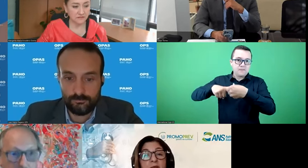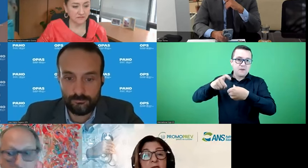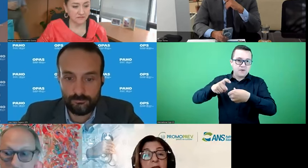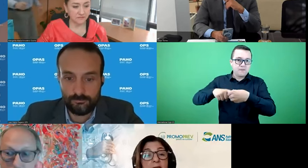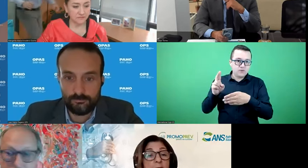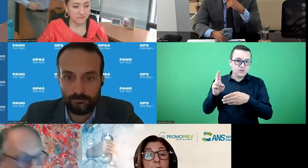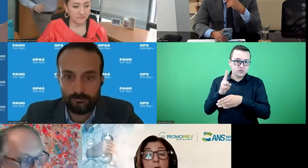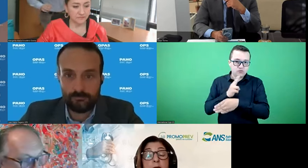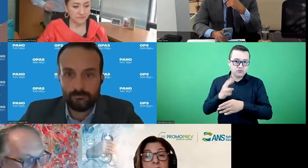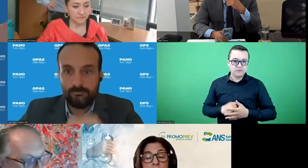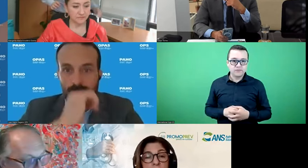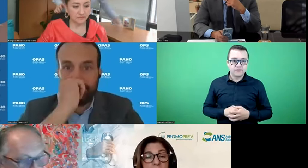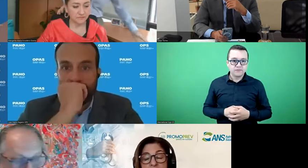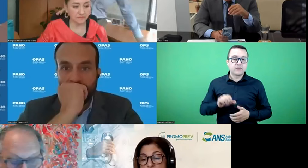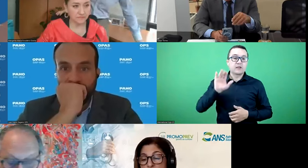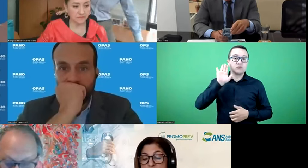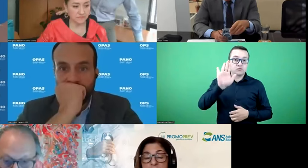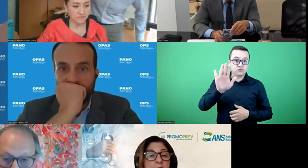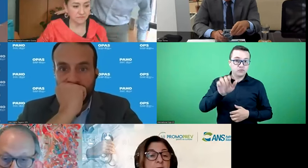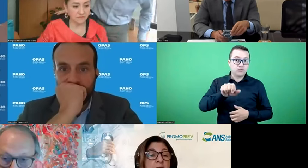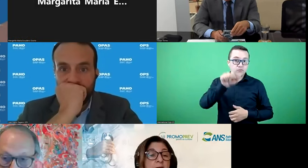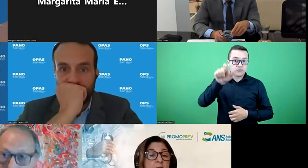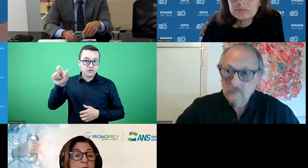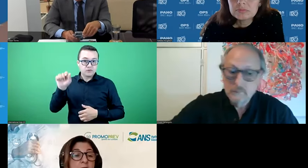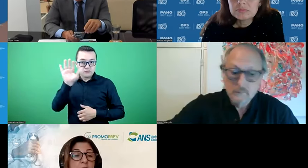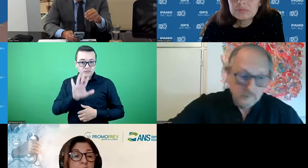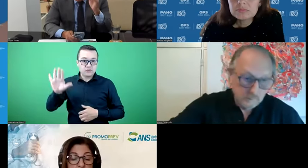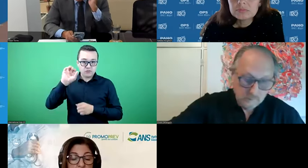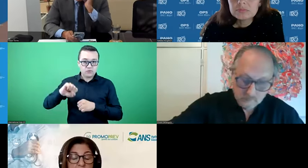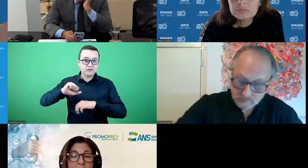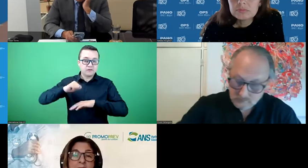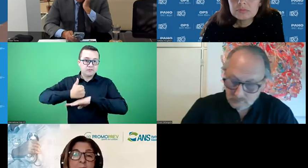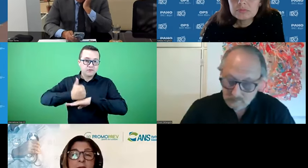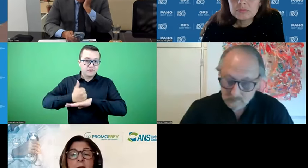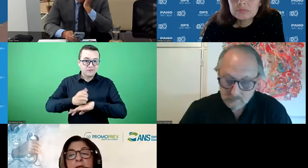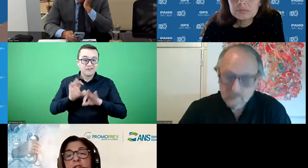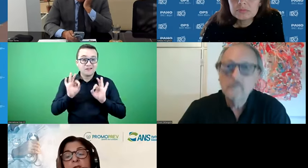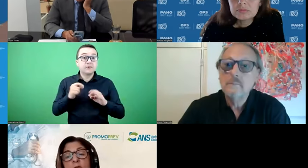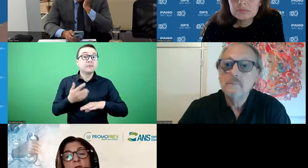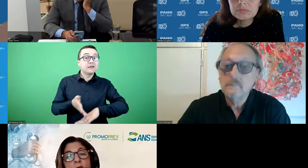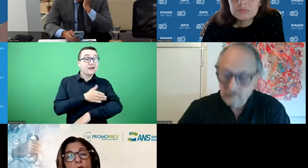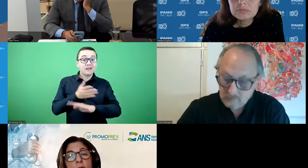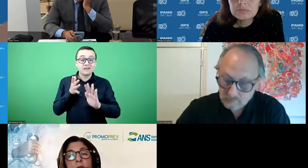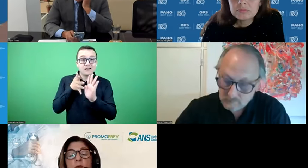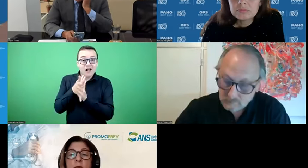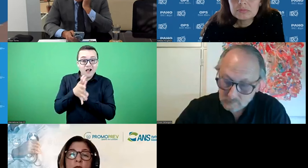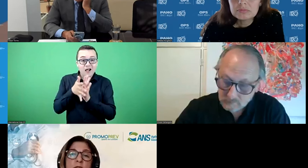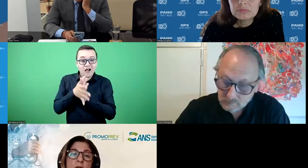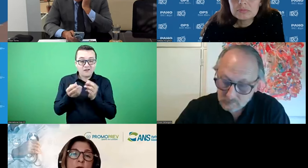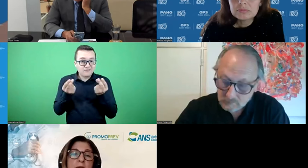million users, 206 million Brazilians use